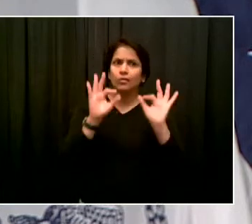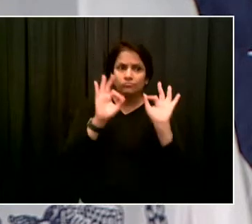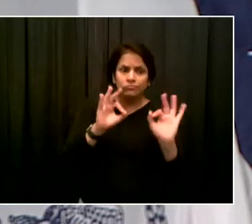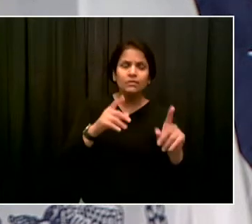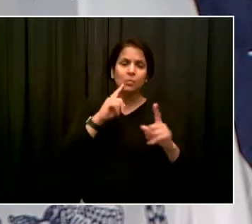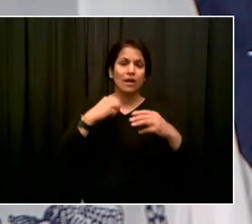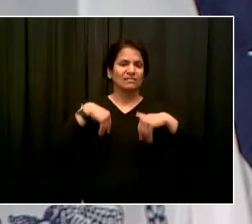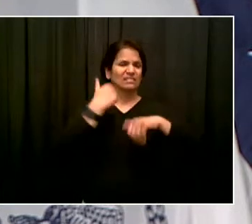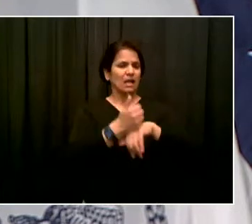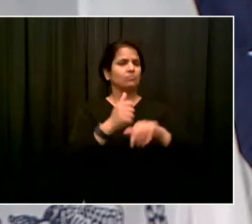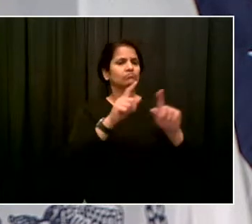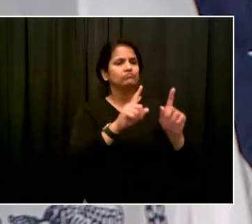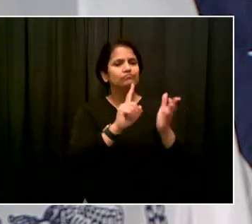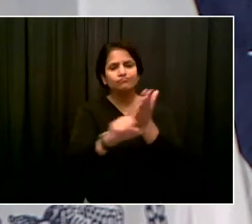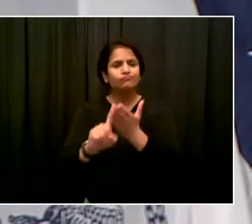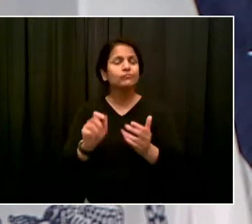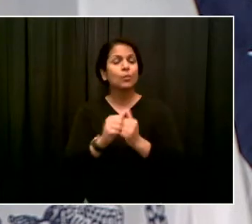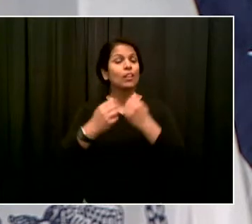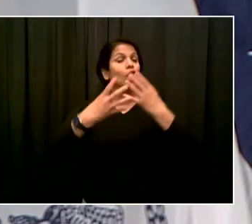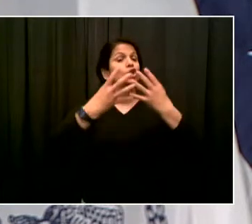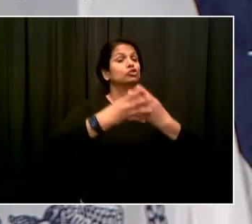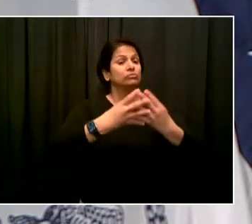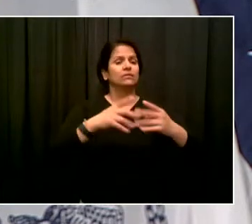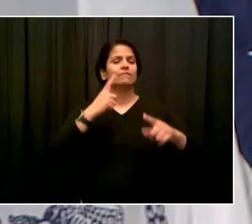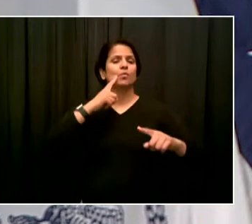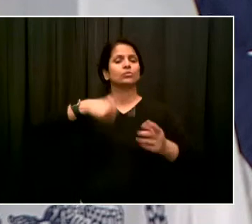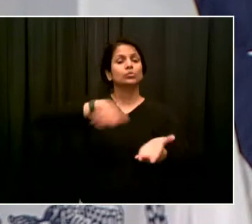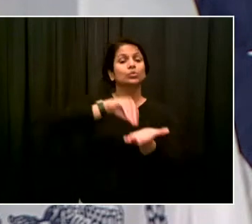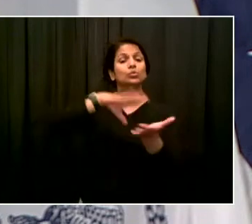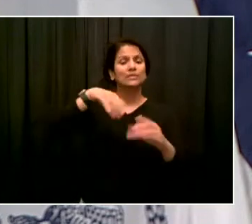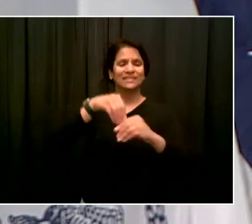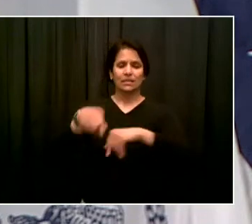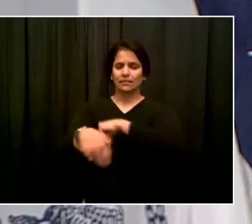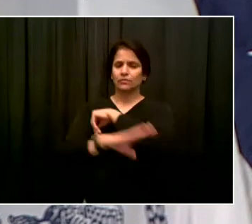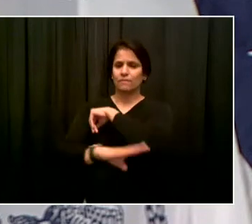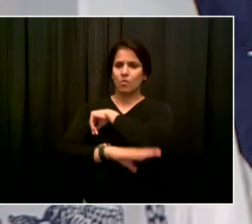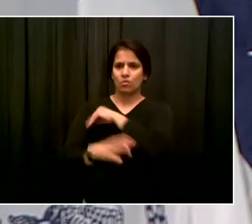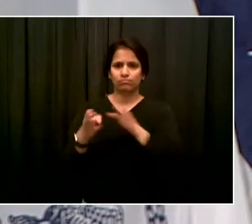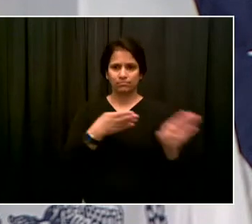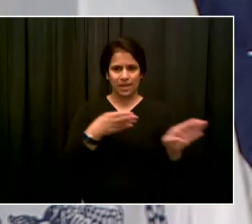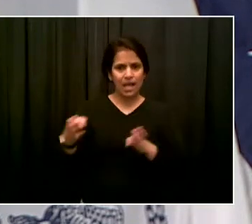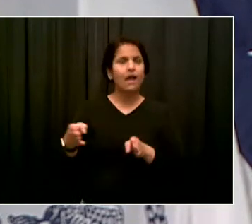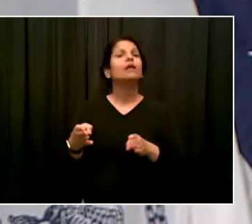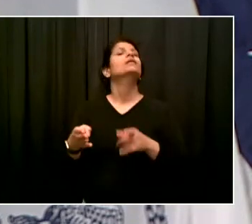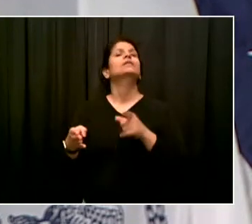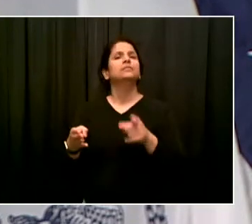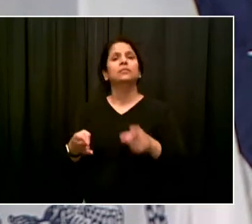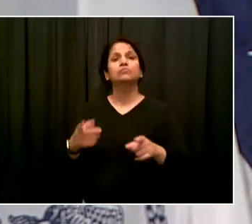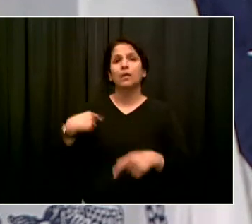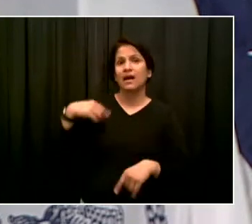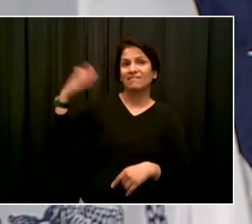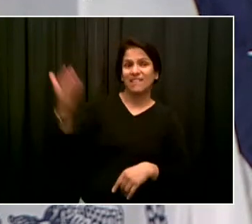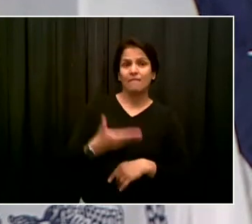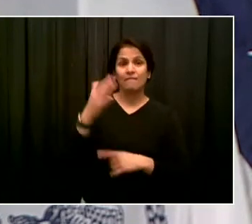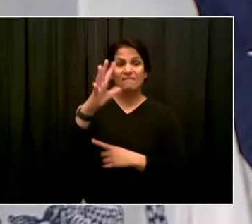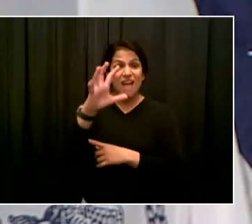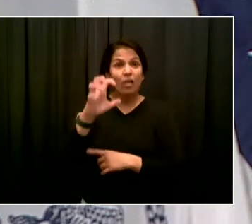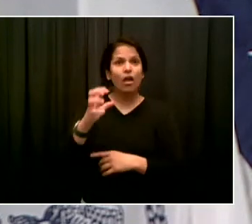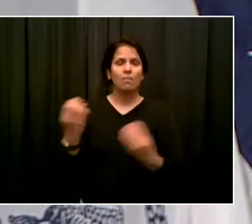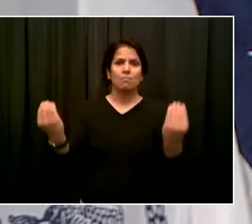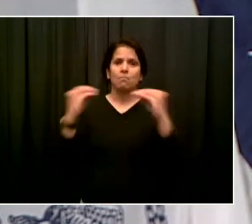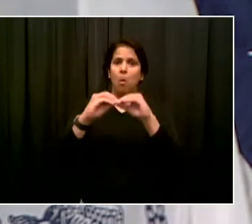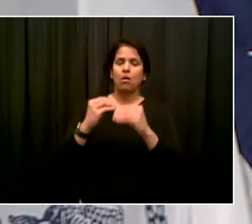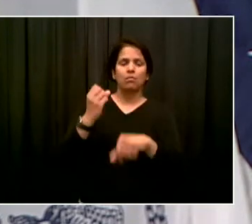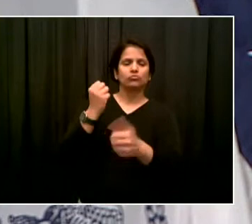away. And the hiring of 500 new social workers plus additional school psychologists to help make sure